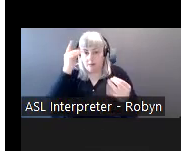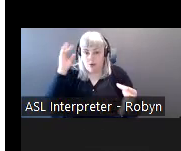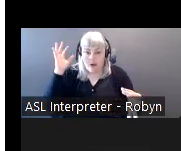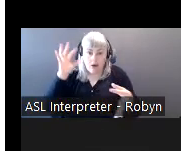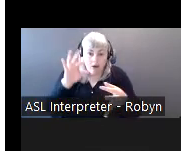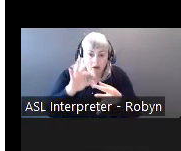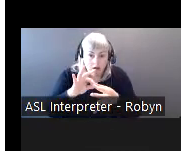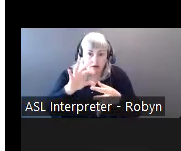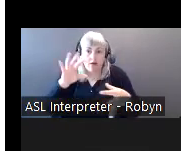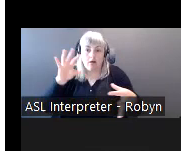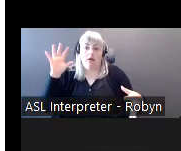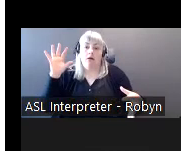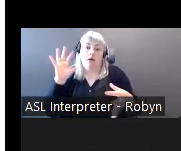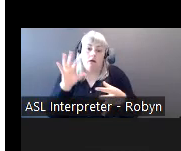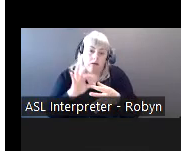really remembering